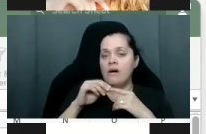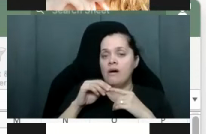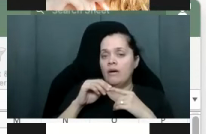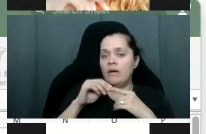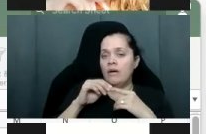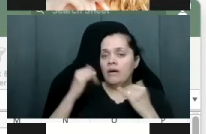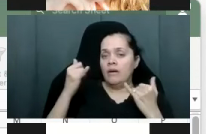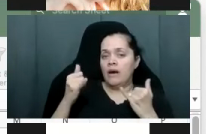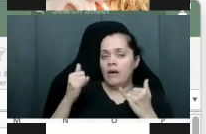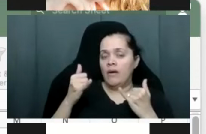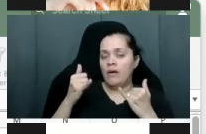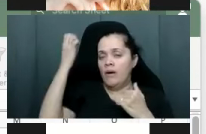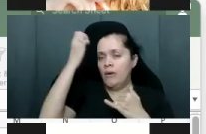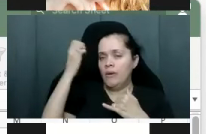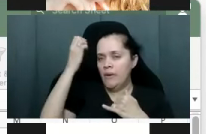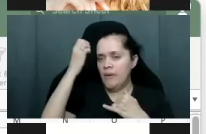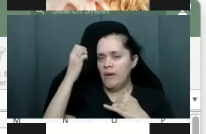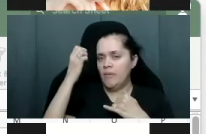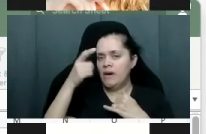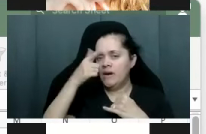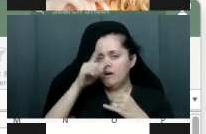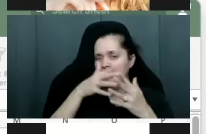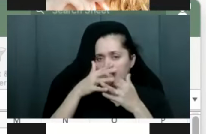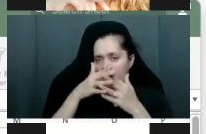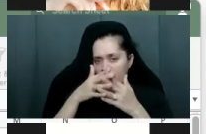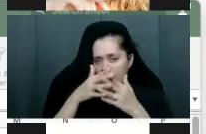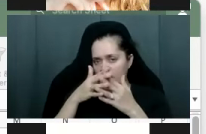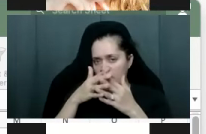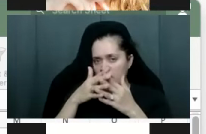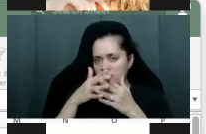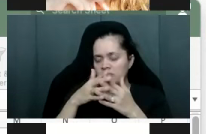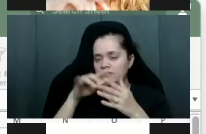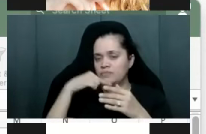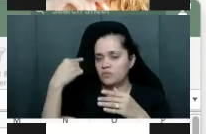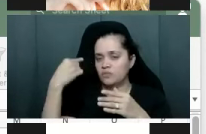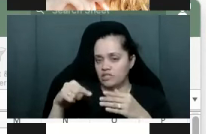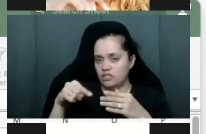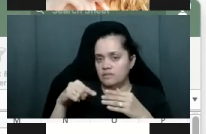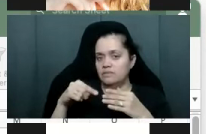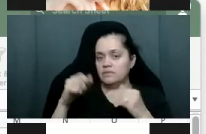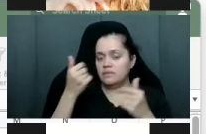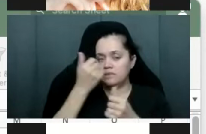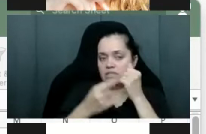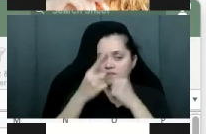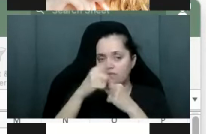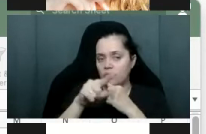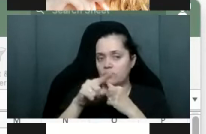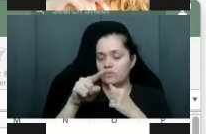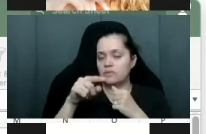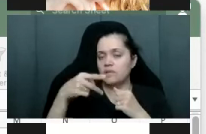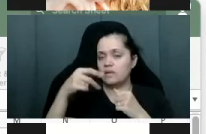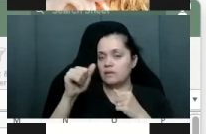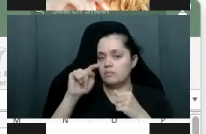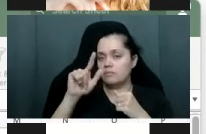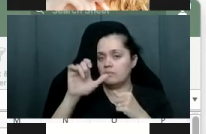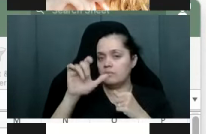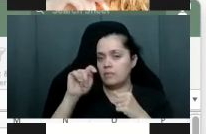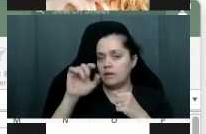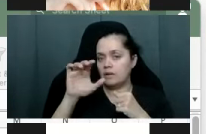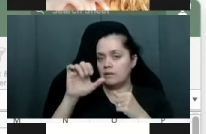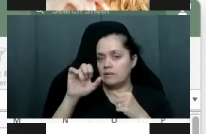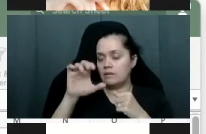Now, Europe, Latin America, Russian domain, each of those had a Padlet Canvas Day